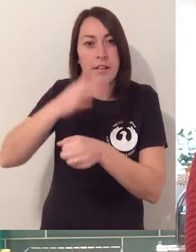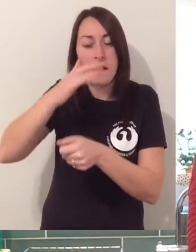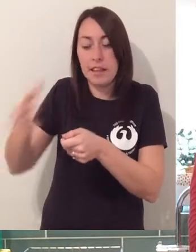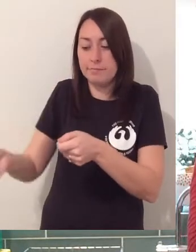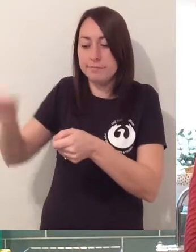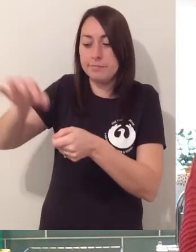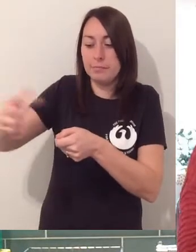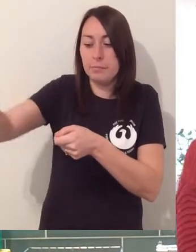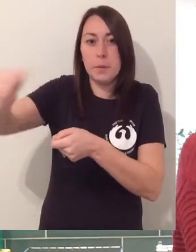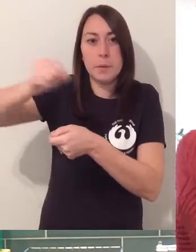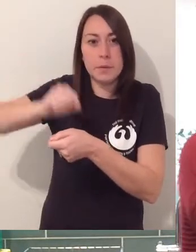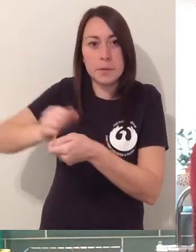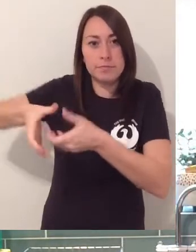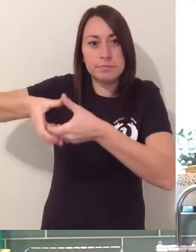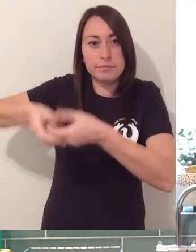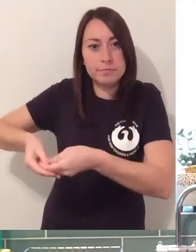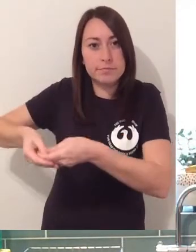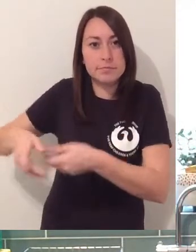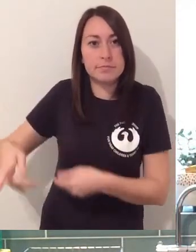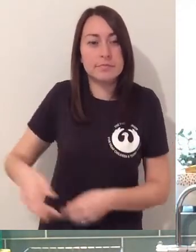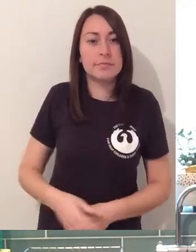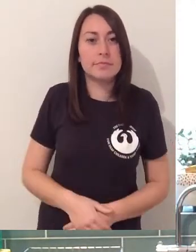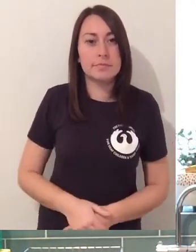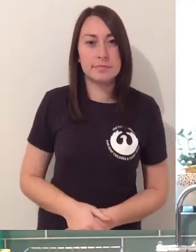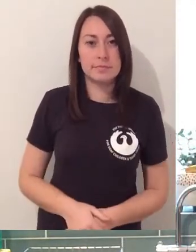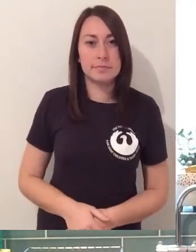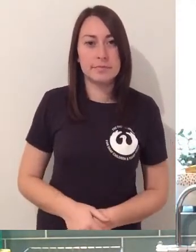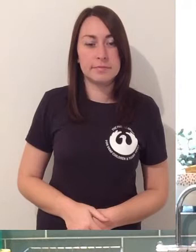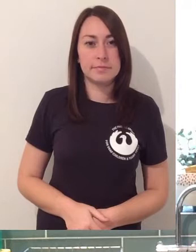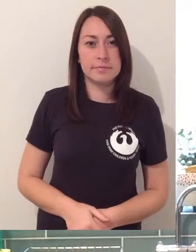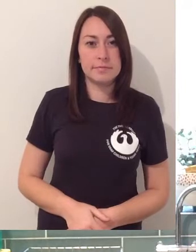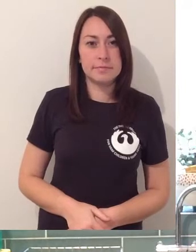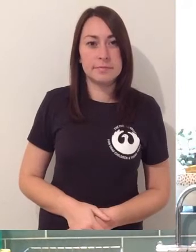garlic within there, and give it a nice squeeze.